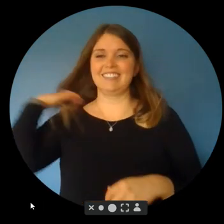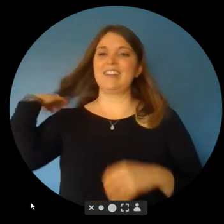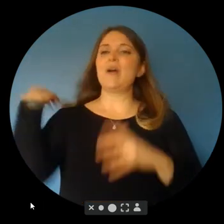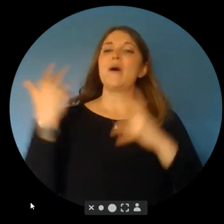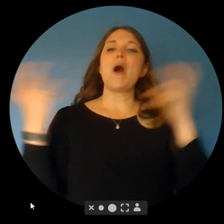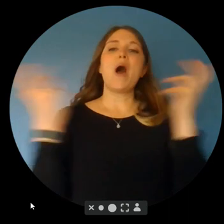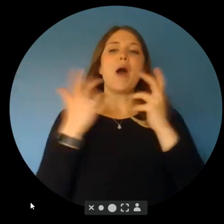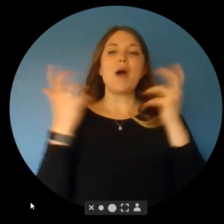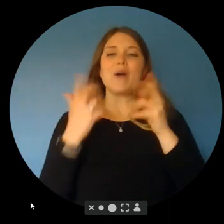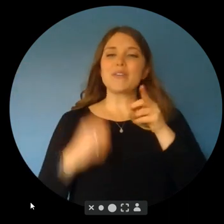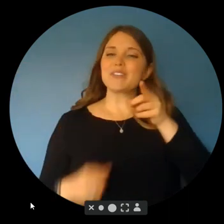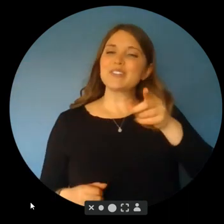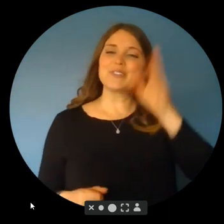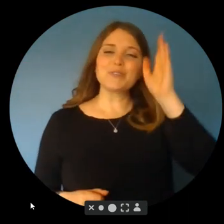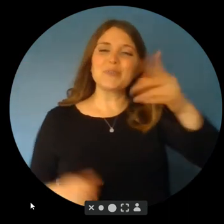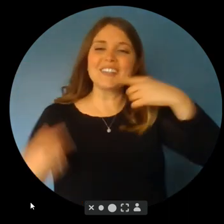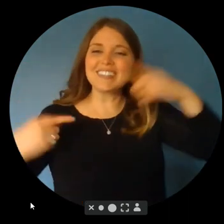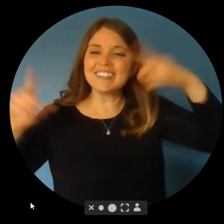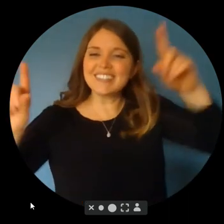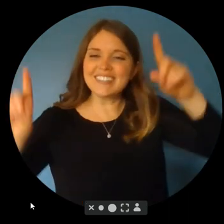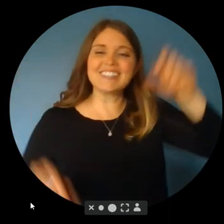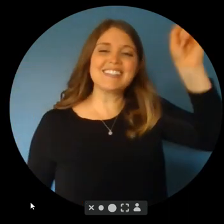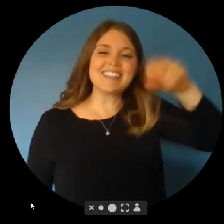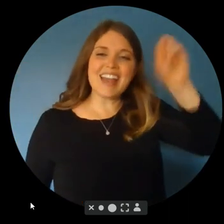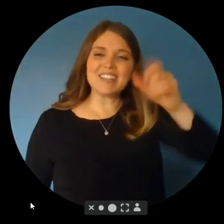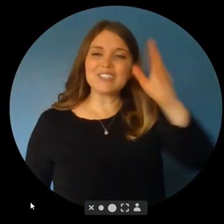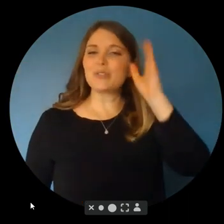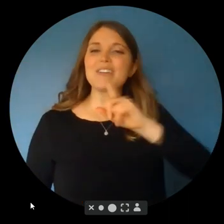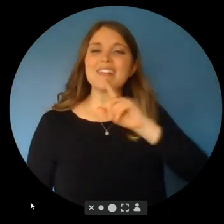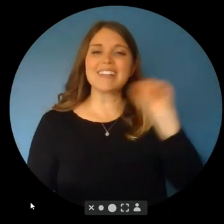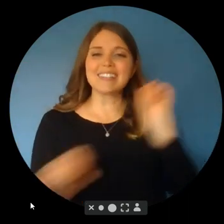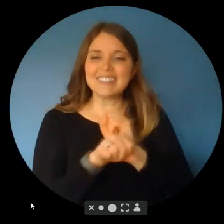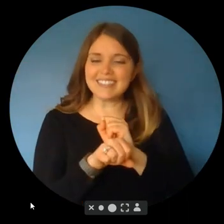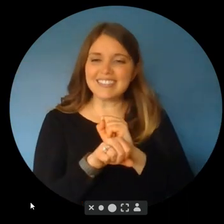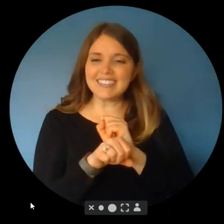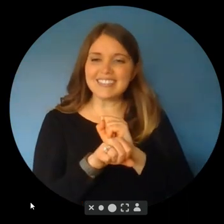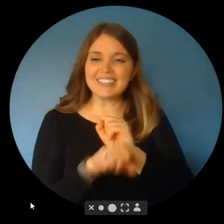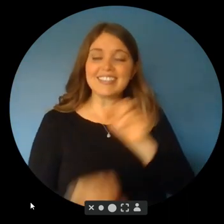Oh, and you will succeed. Yes, you will indeed.